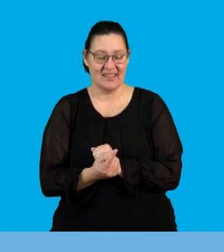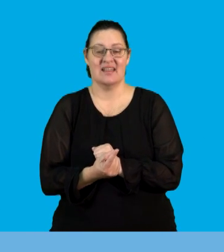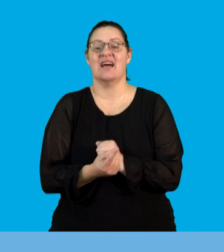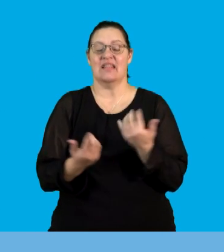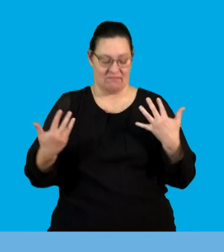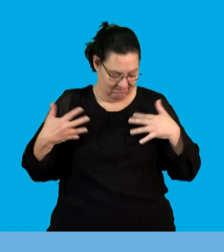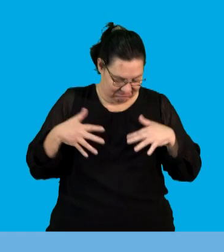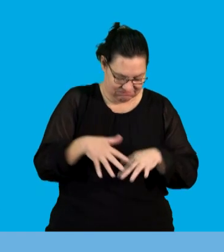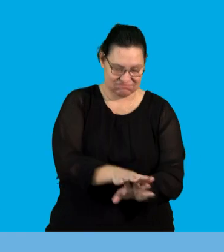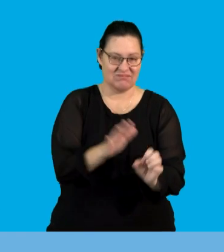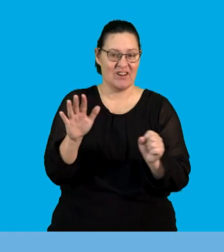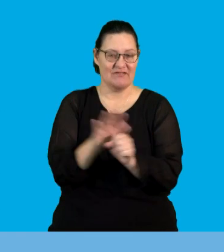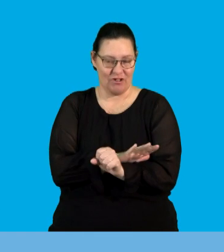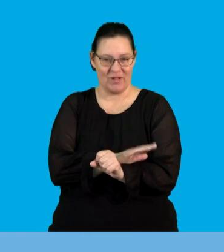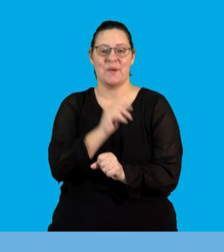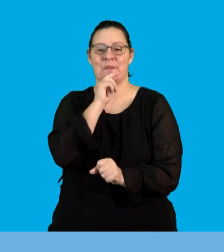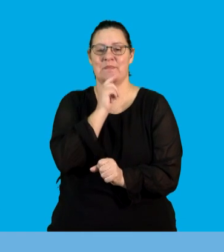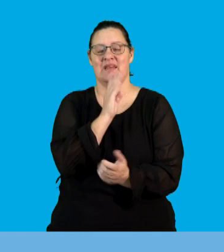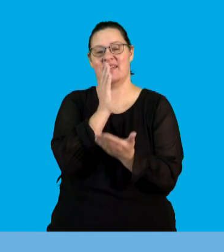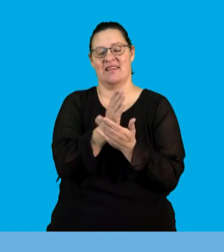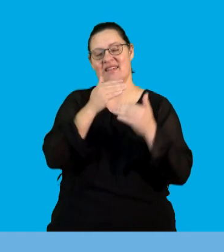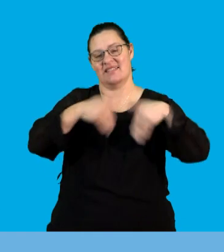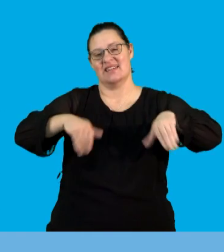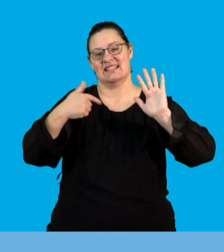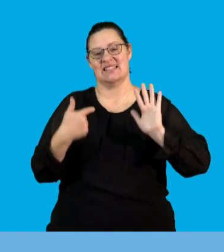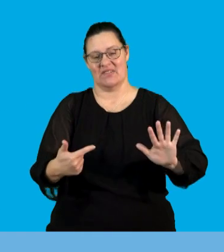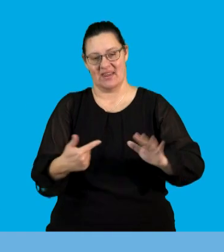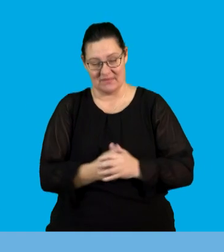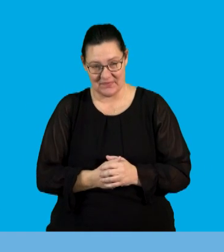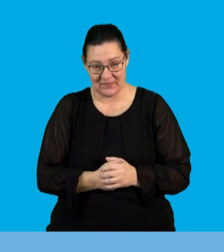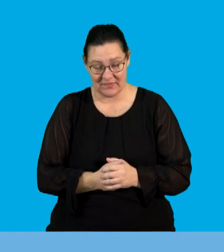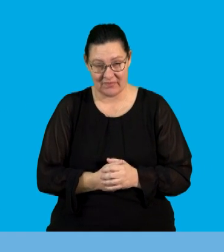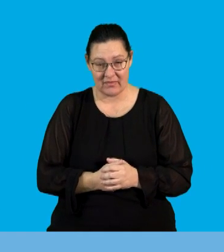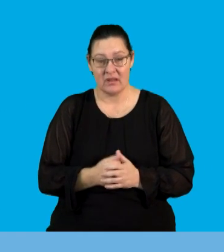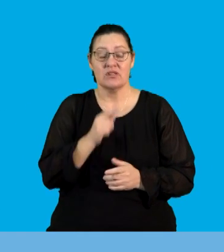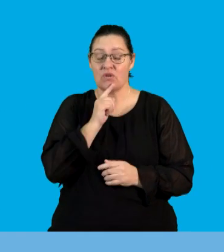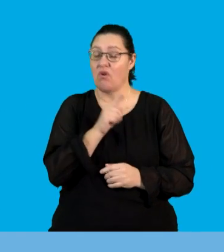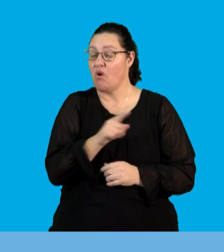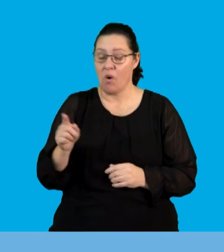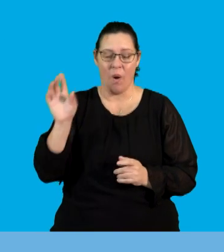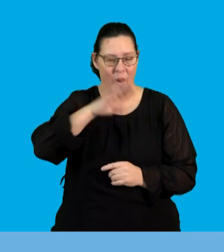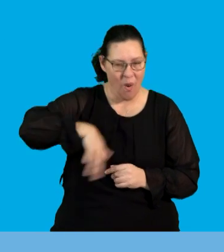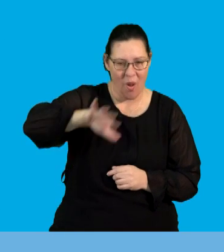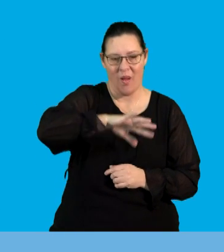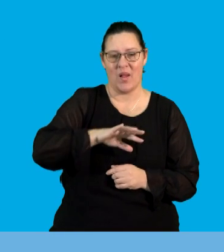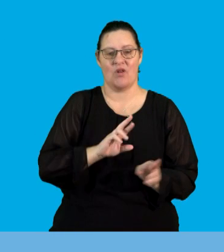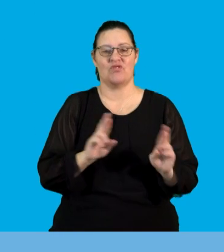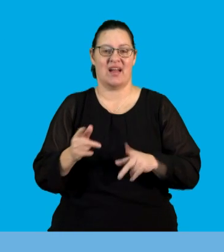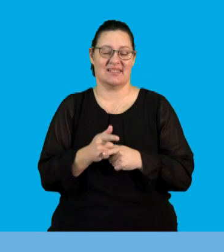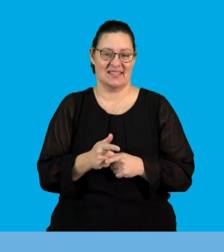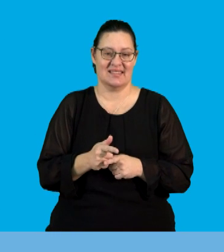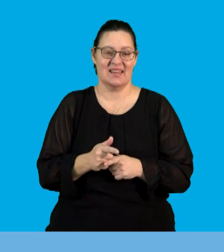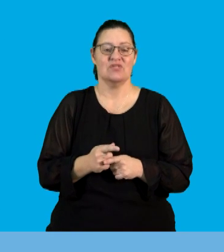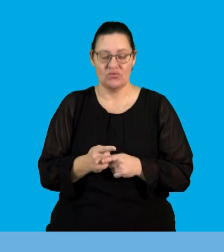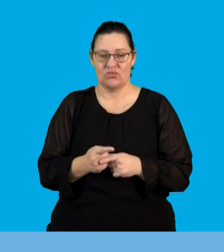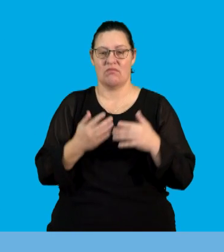completely react, then the pH of the mixture is going to be 7, so it's going to be neutral. All the acid is going to react with all the base